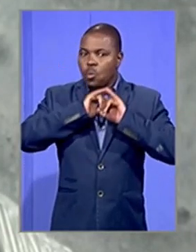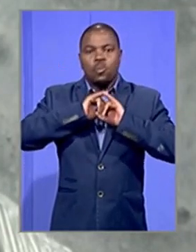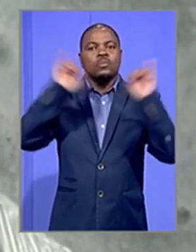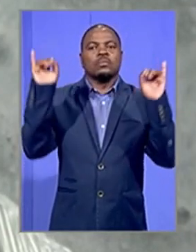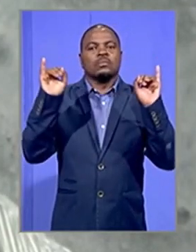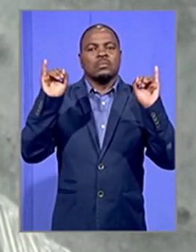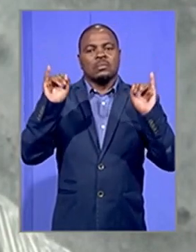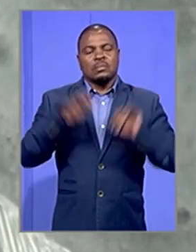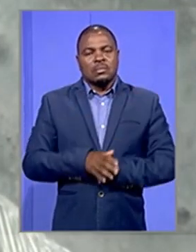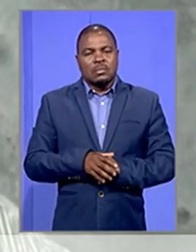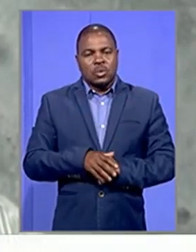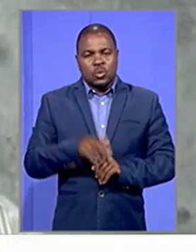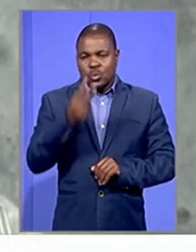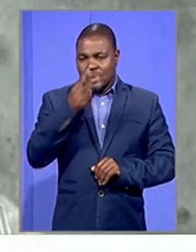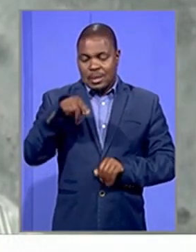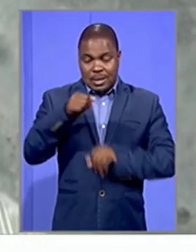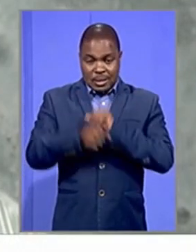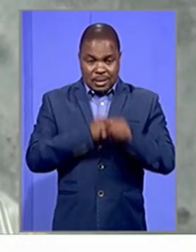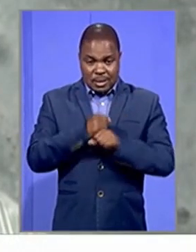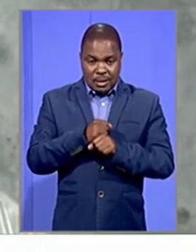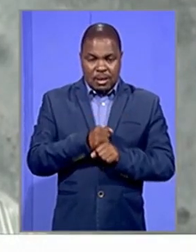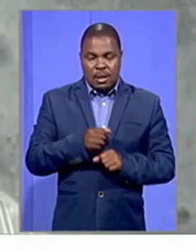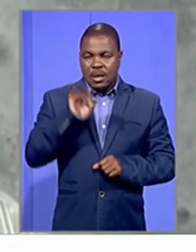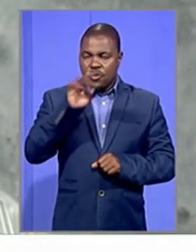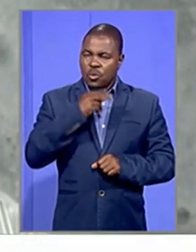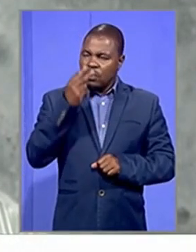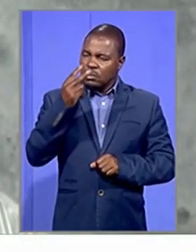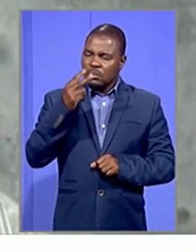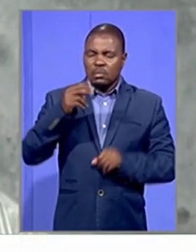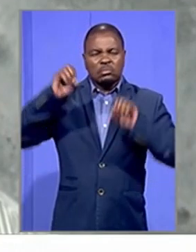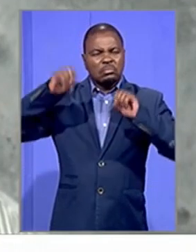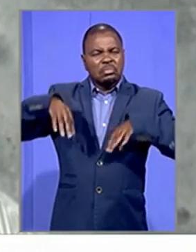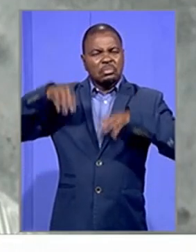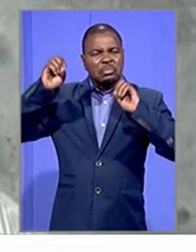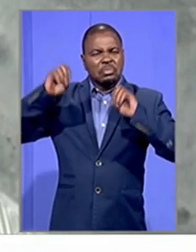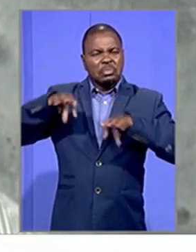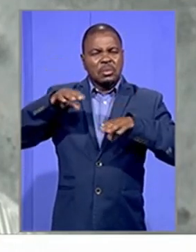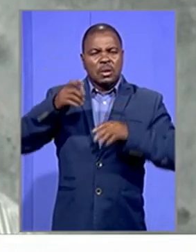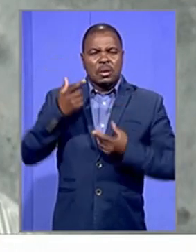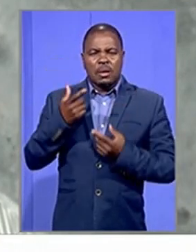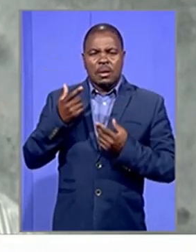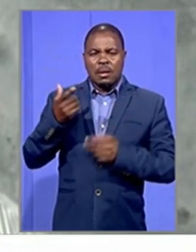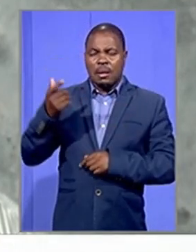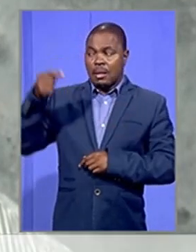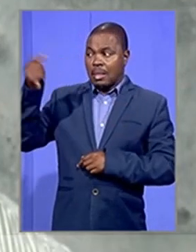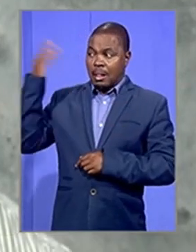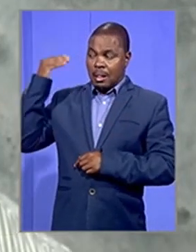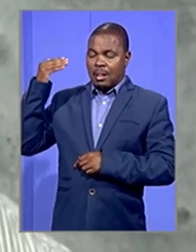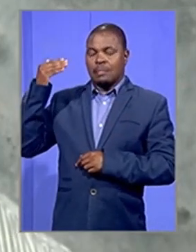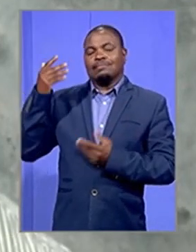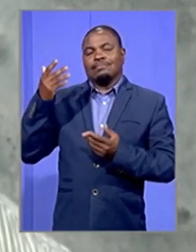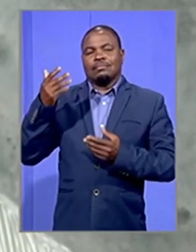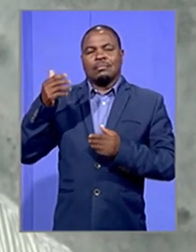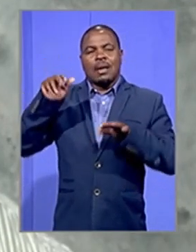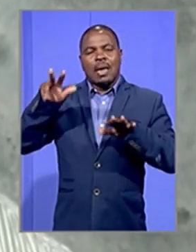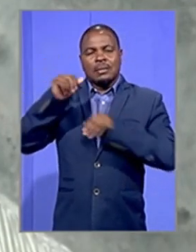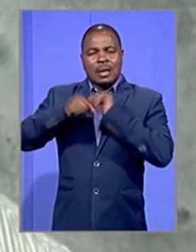consider especially that this year, if we look at the load shedding that we have experienced, it is worse than the last 8